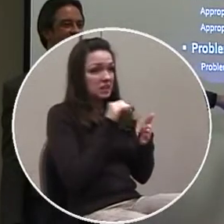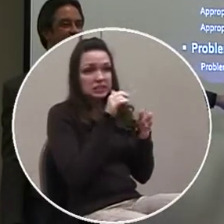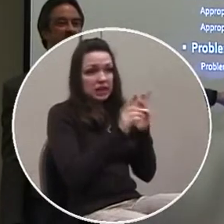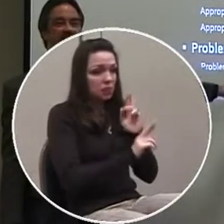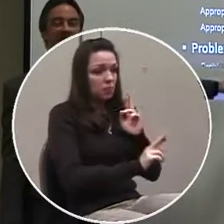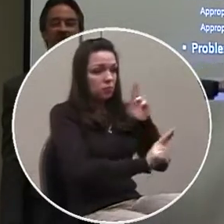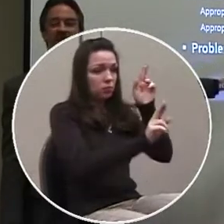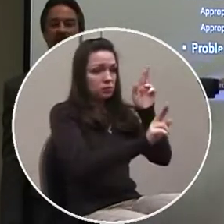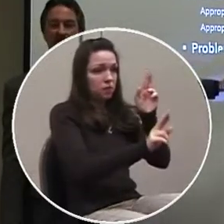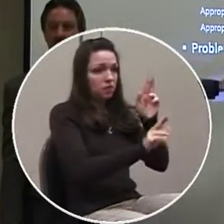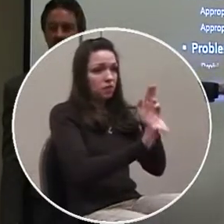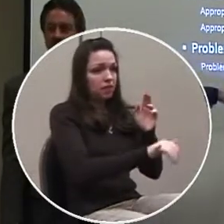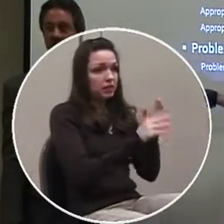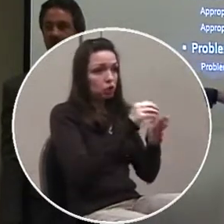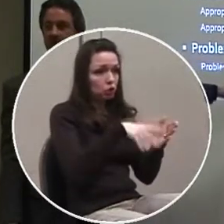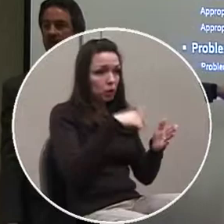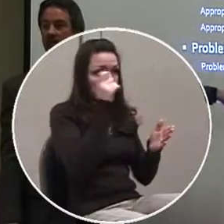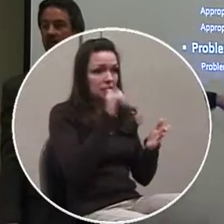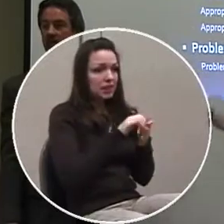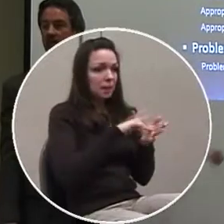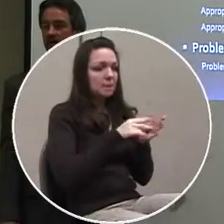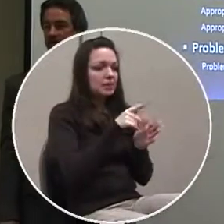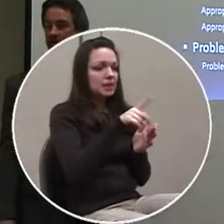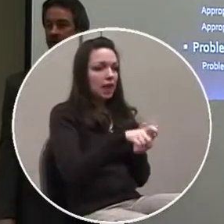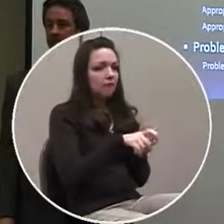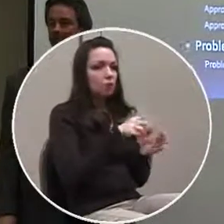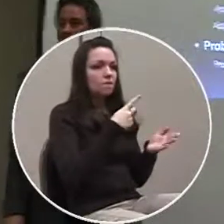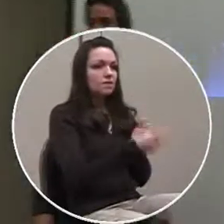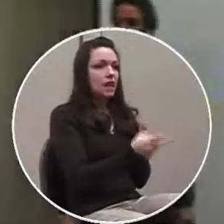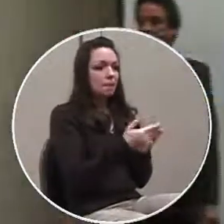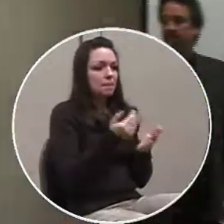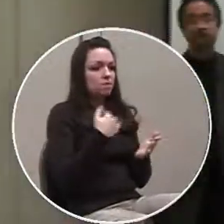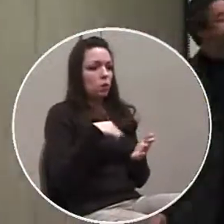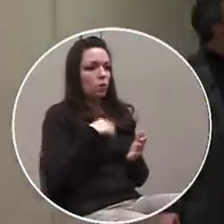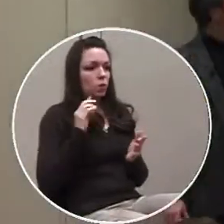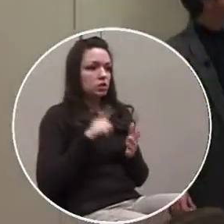the students, because that means they have to fail before we intervene.